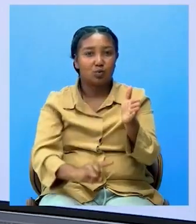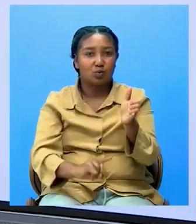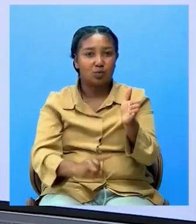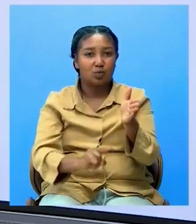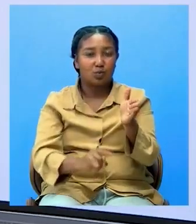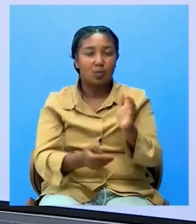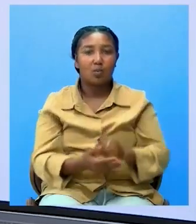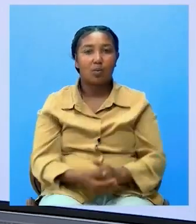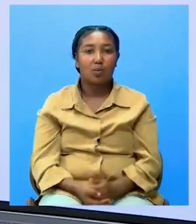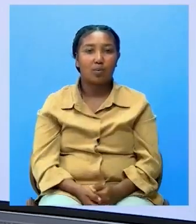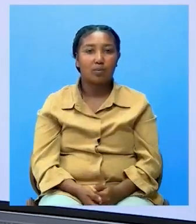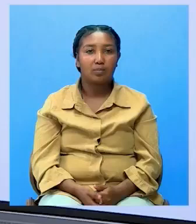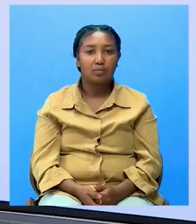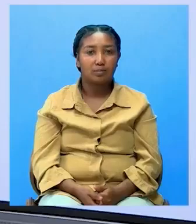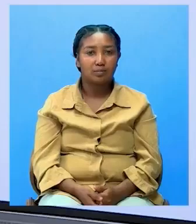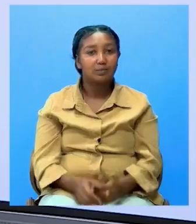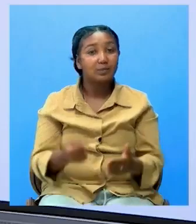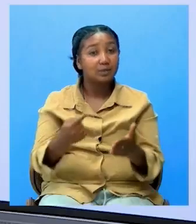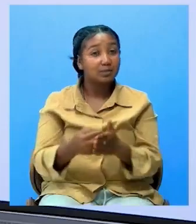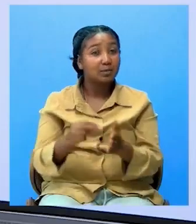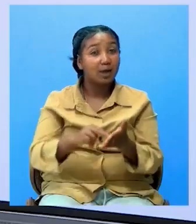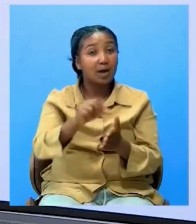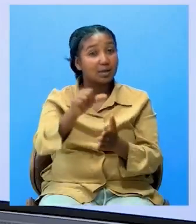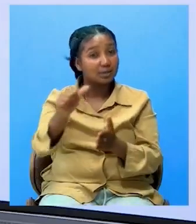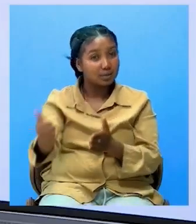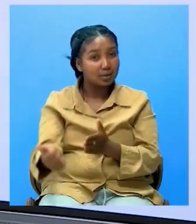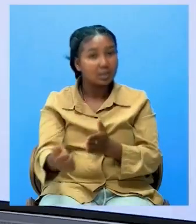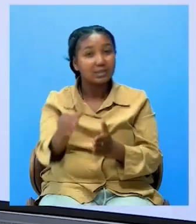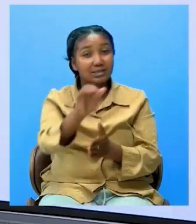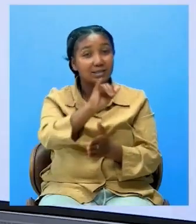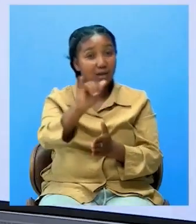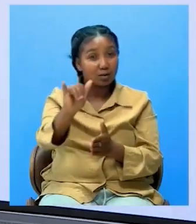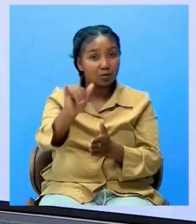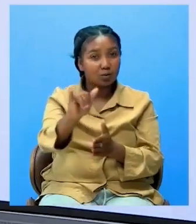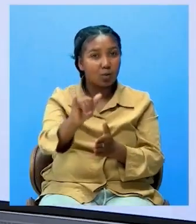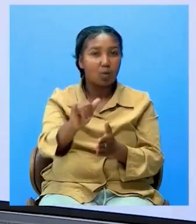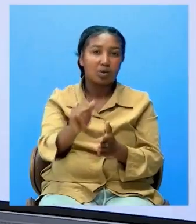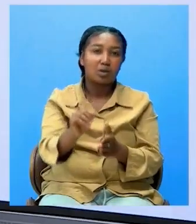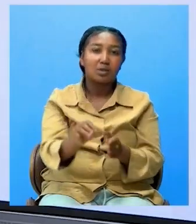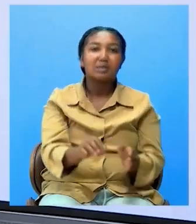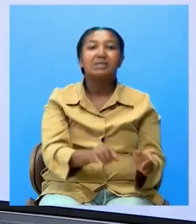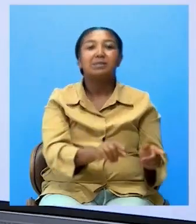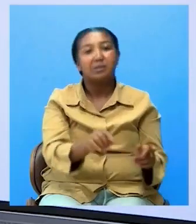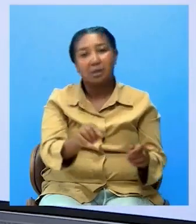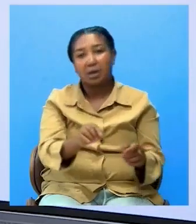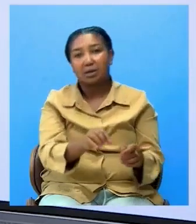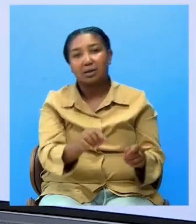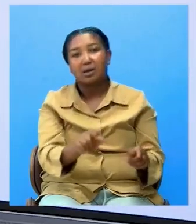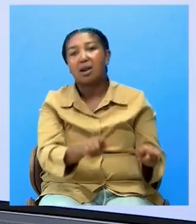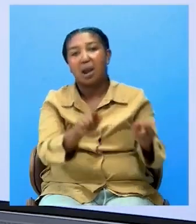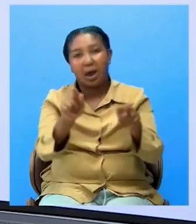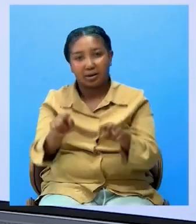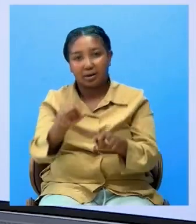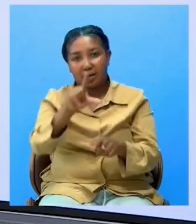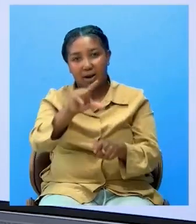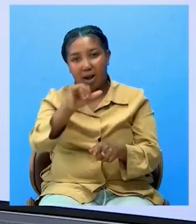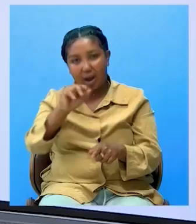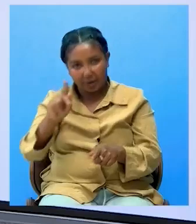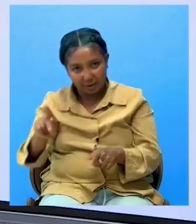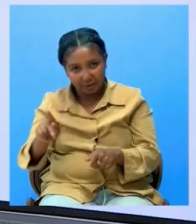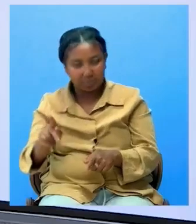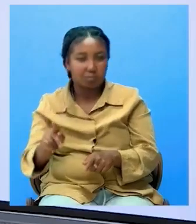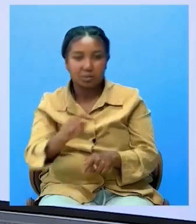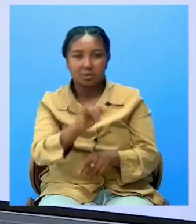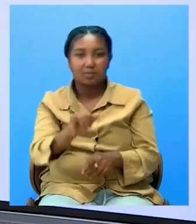one. This means another ways such as or like. Okay? This means I